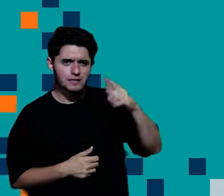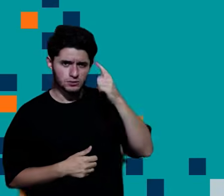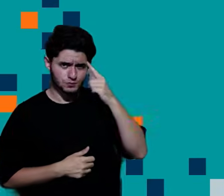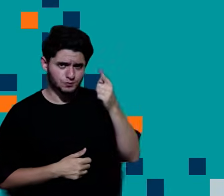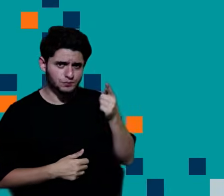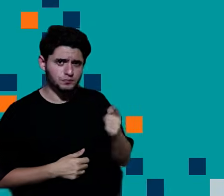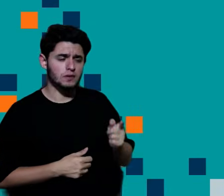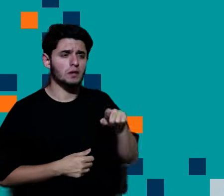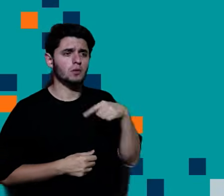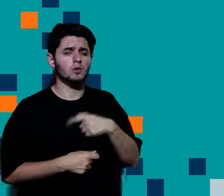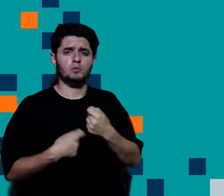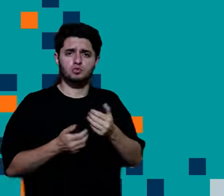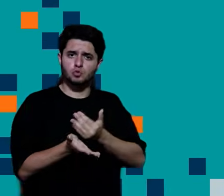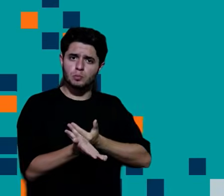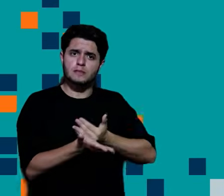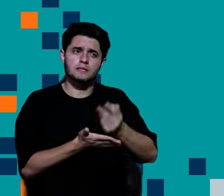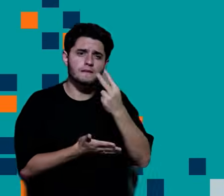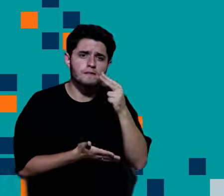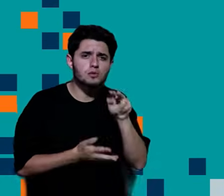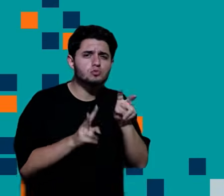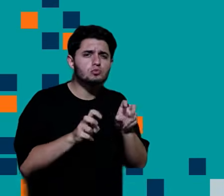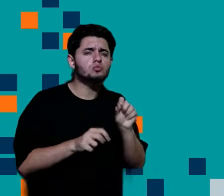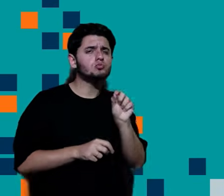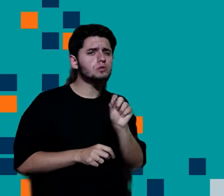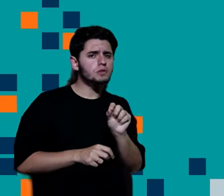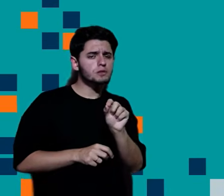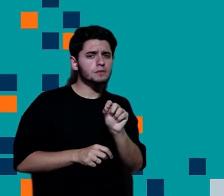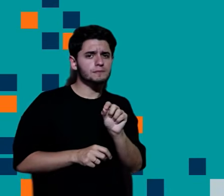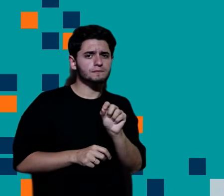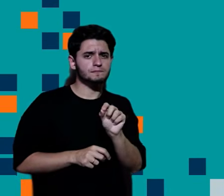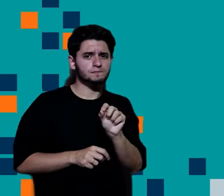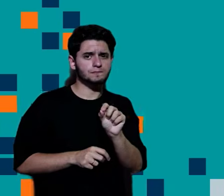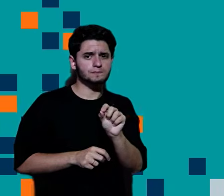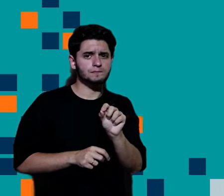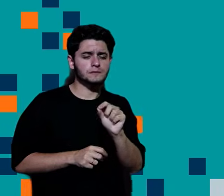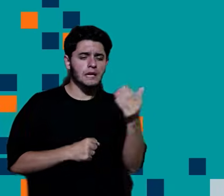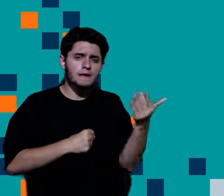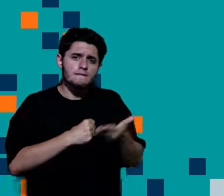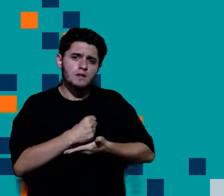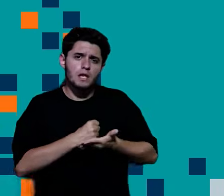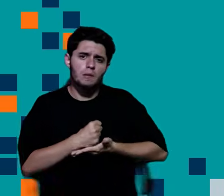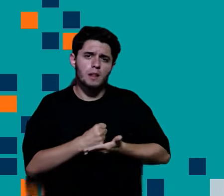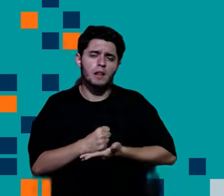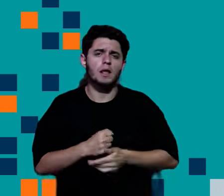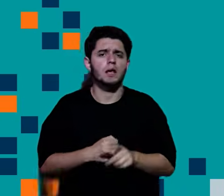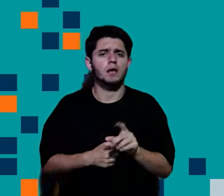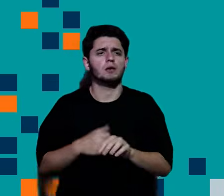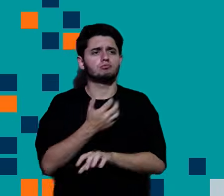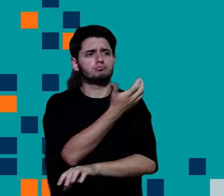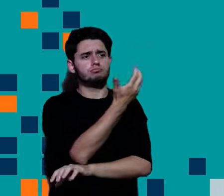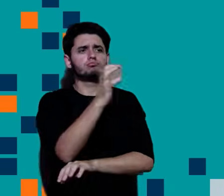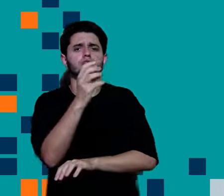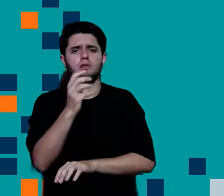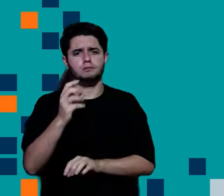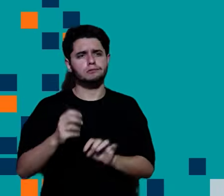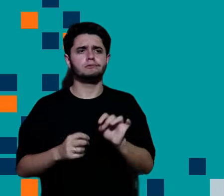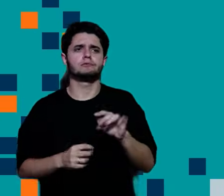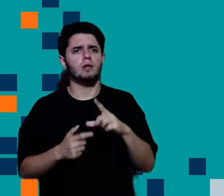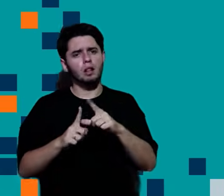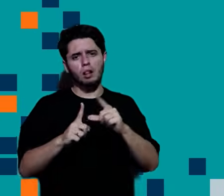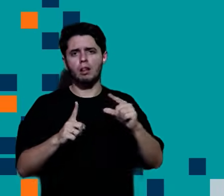should start viewing placemaking fundamentally not by what it is,